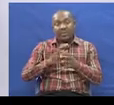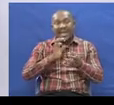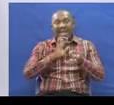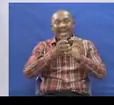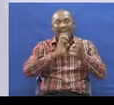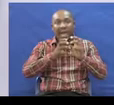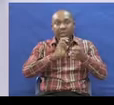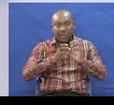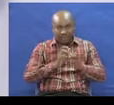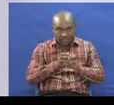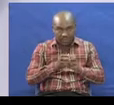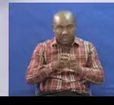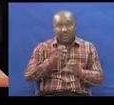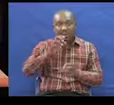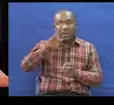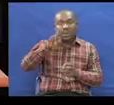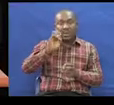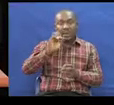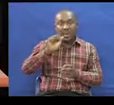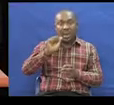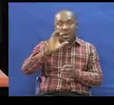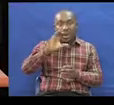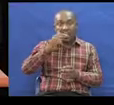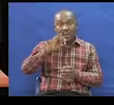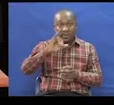of dilute acid